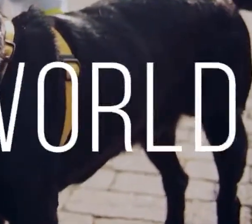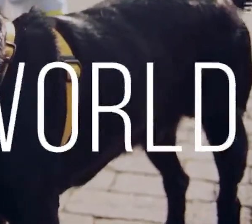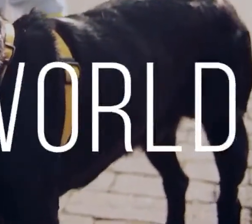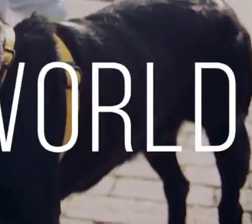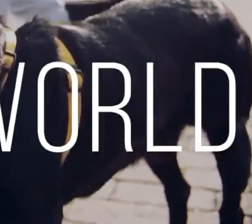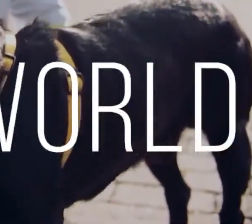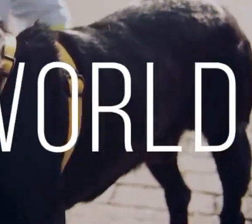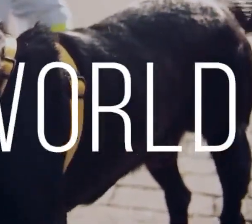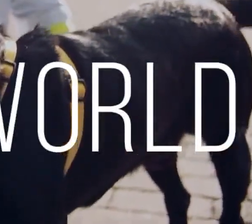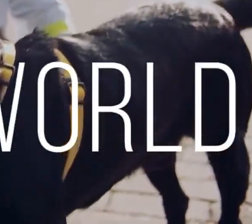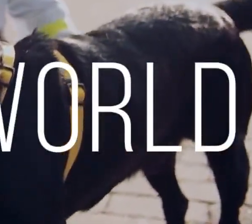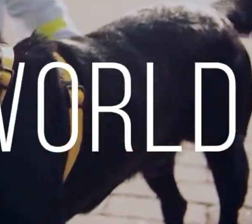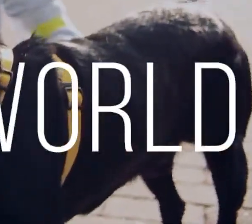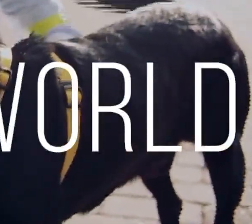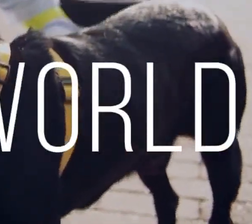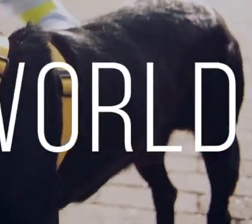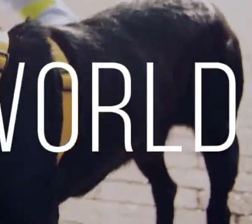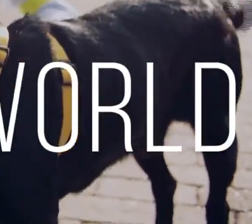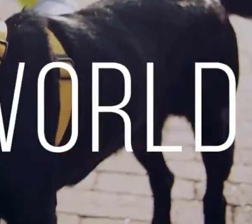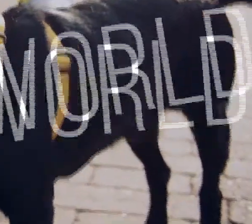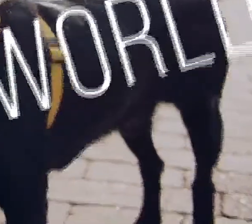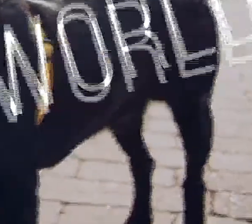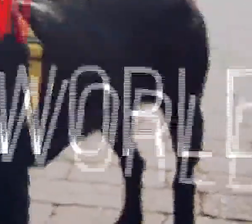Technology for an inclusive world,